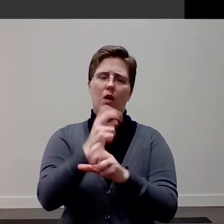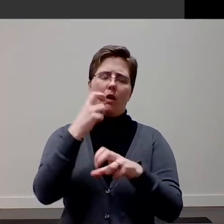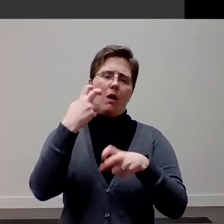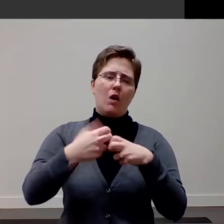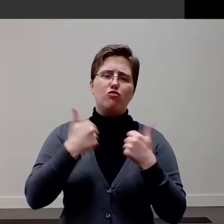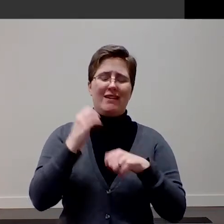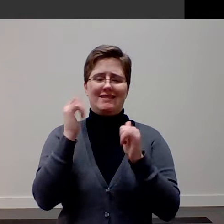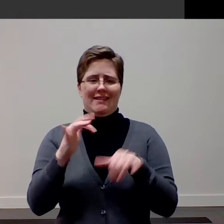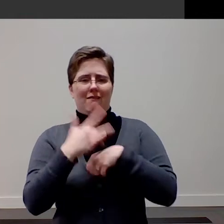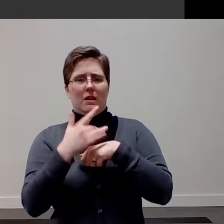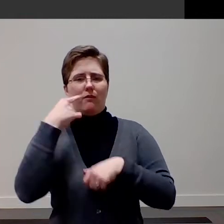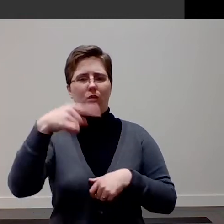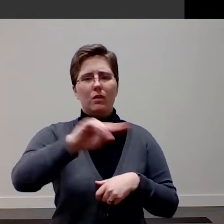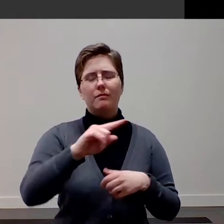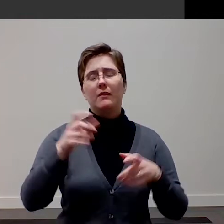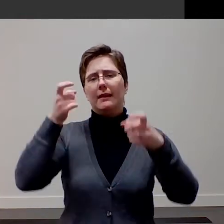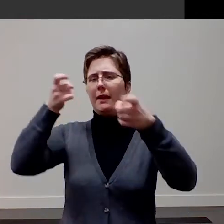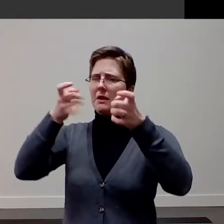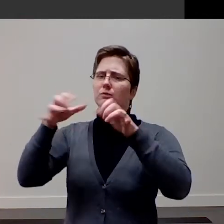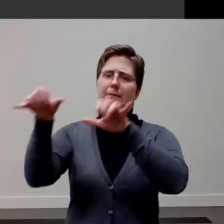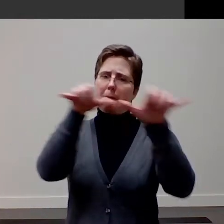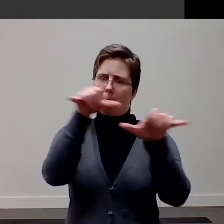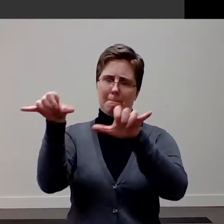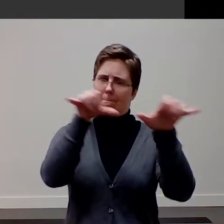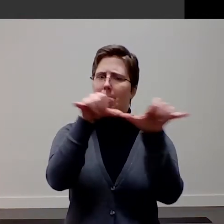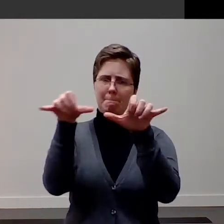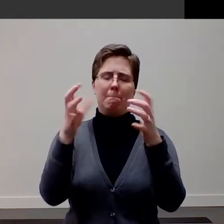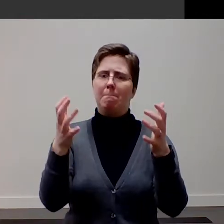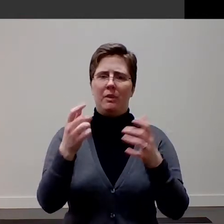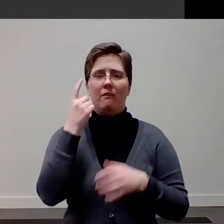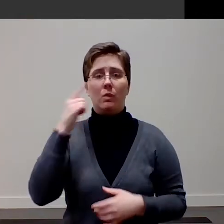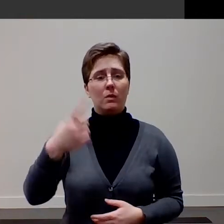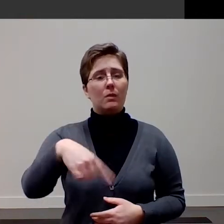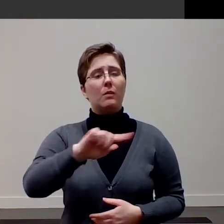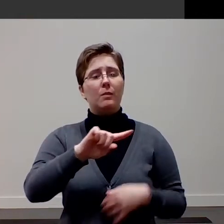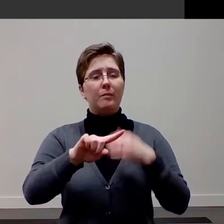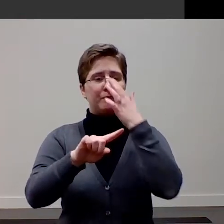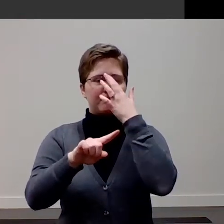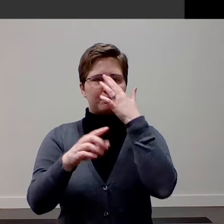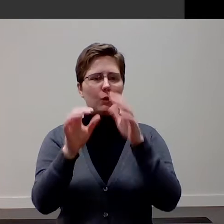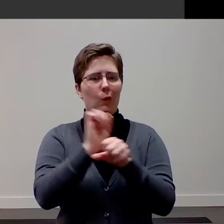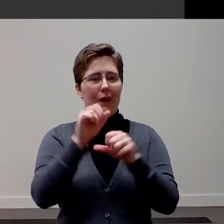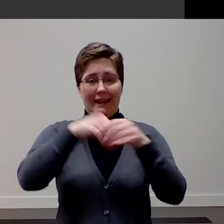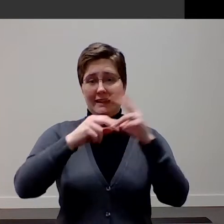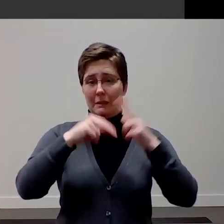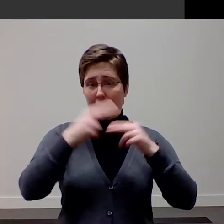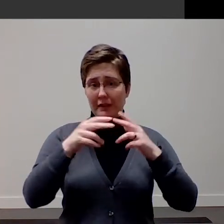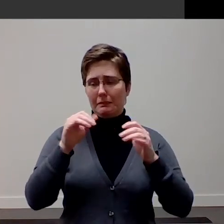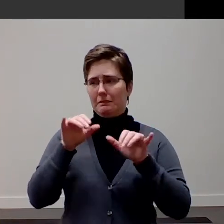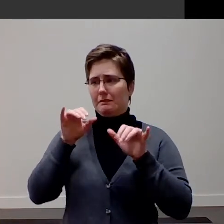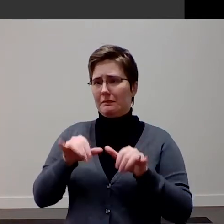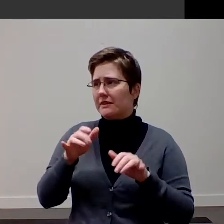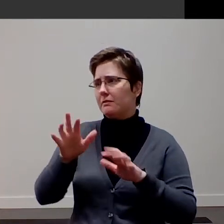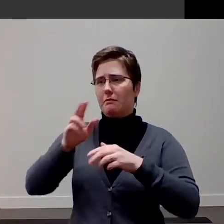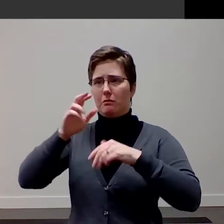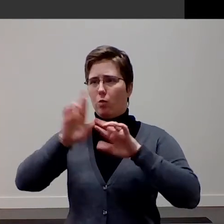themselves available. Administrators are as well. And, you know, for the folks that are, you know, working in the buildings to keep the buildings and the